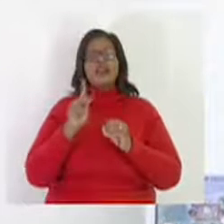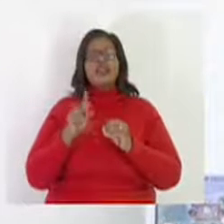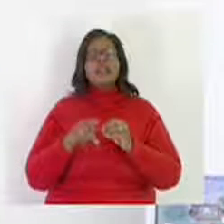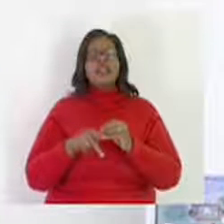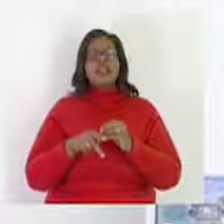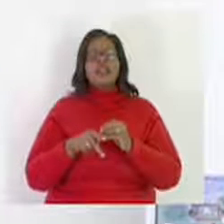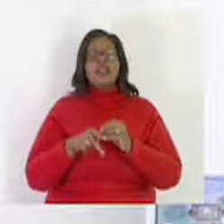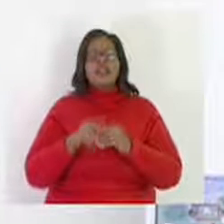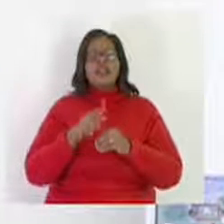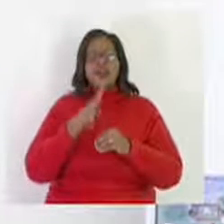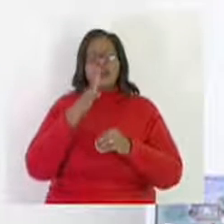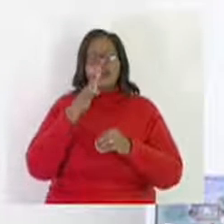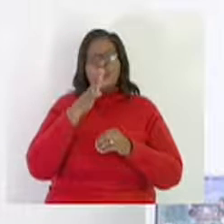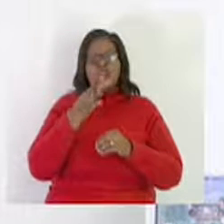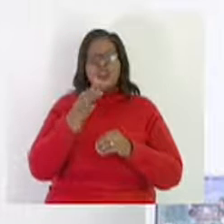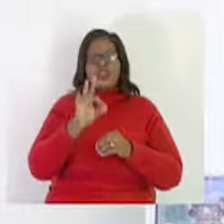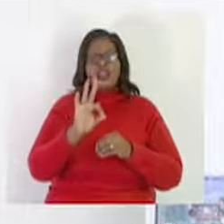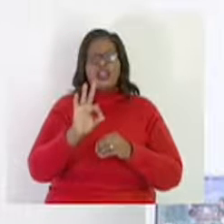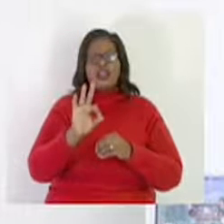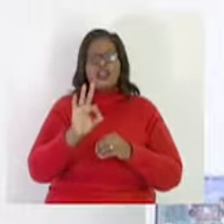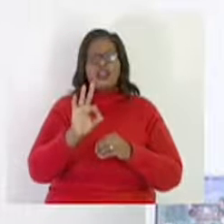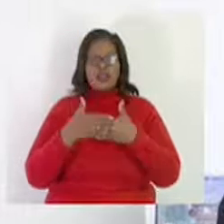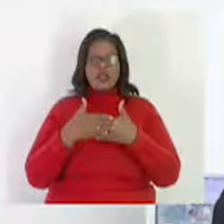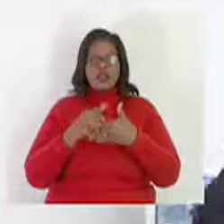I'll have 4, 9.